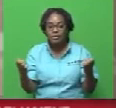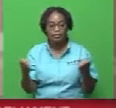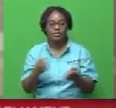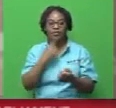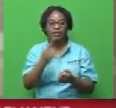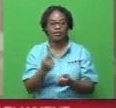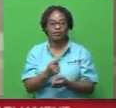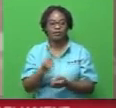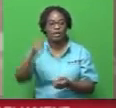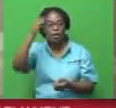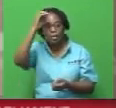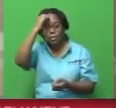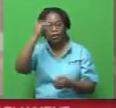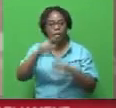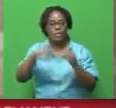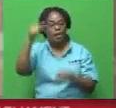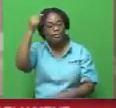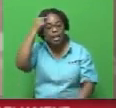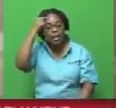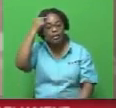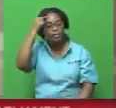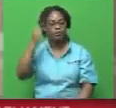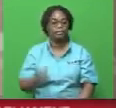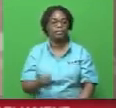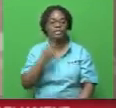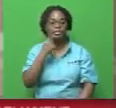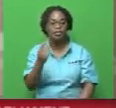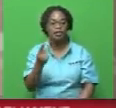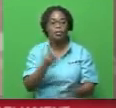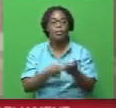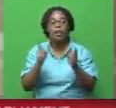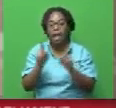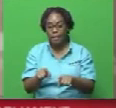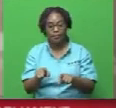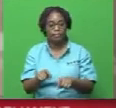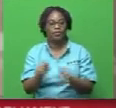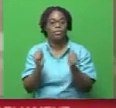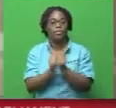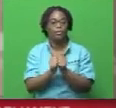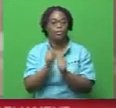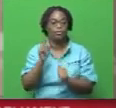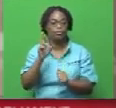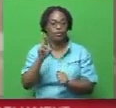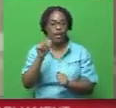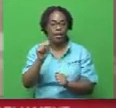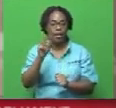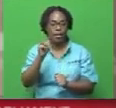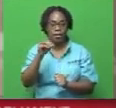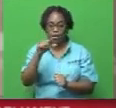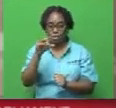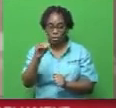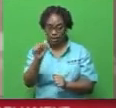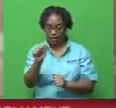government's overreach in the Ram Logan and Ramdin matter to say, this indemnity, and I quote